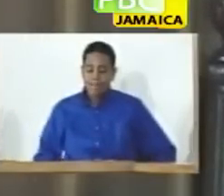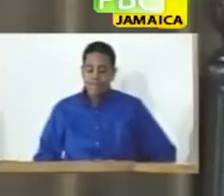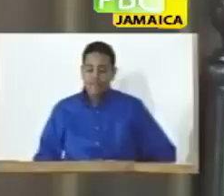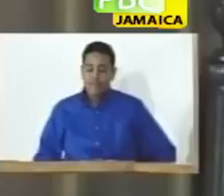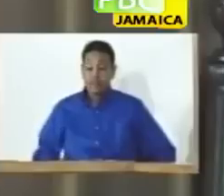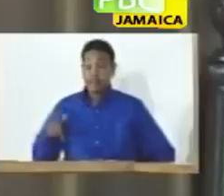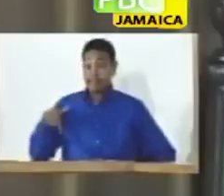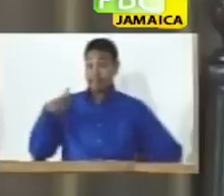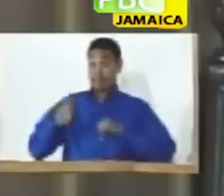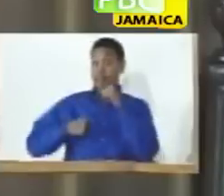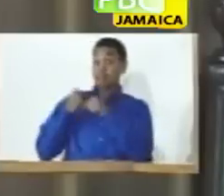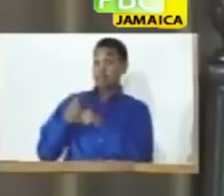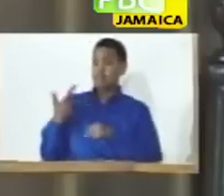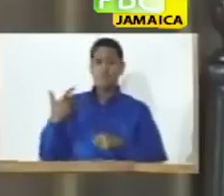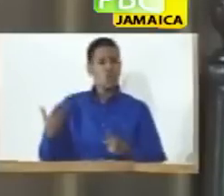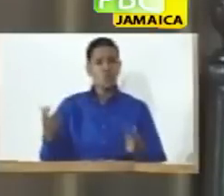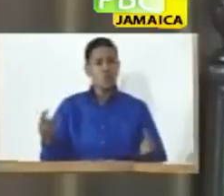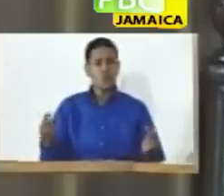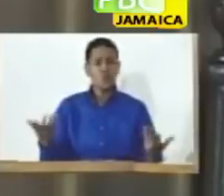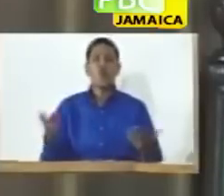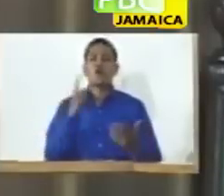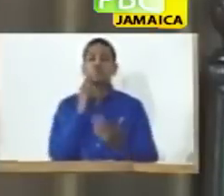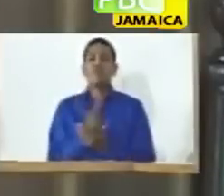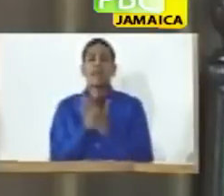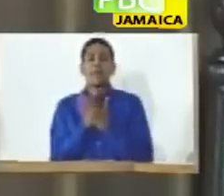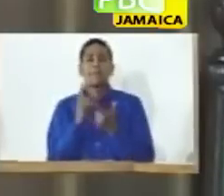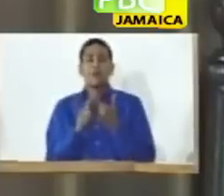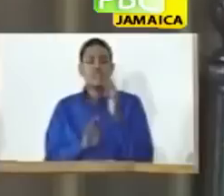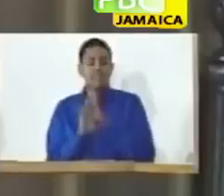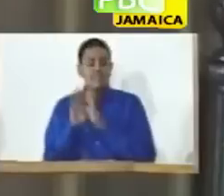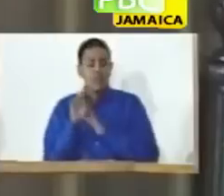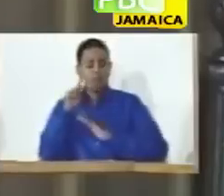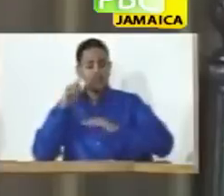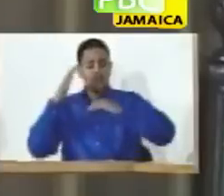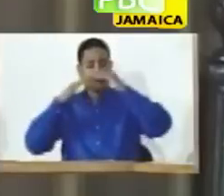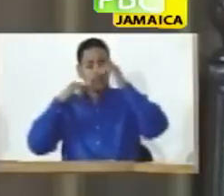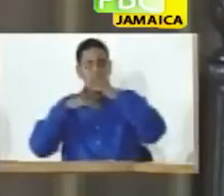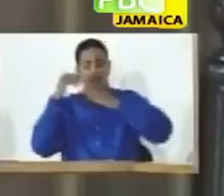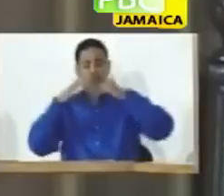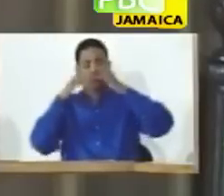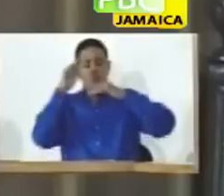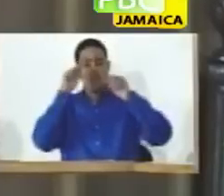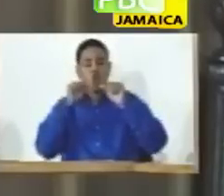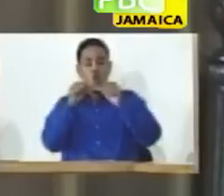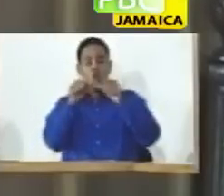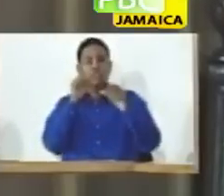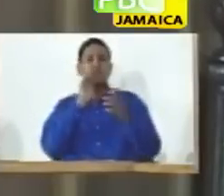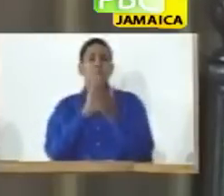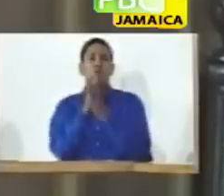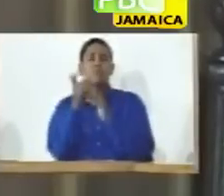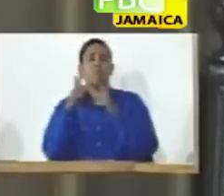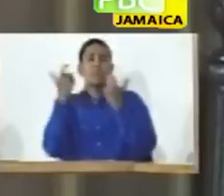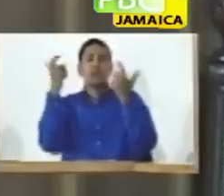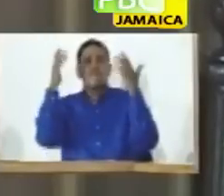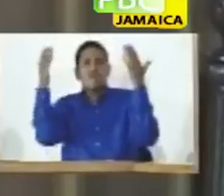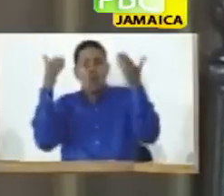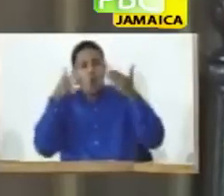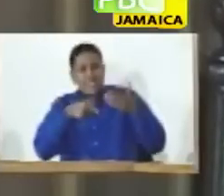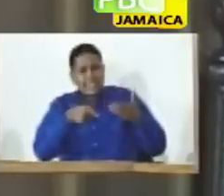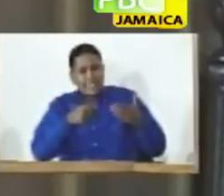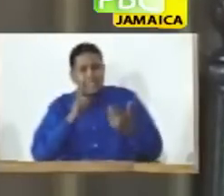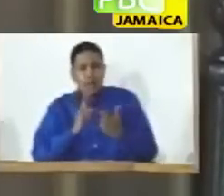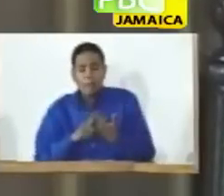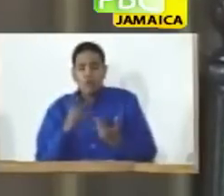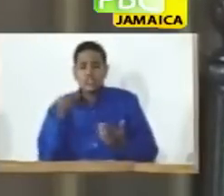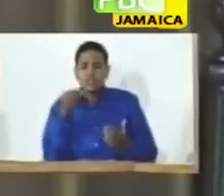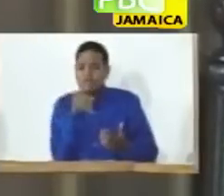In the coming year, rehabilitation and development of infrastructure will continue to be a major focus, and with